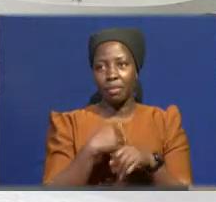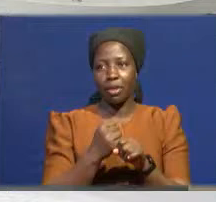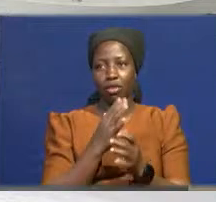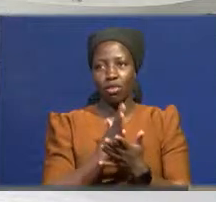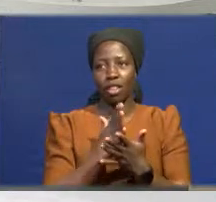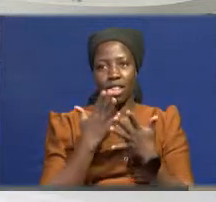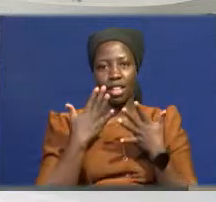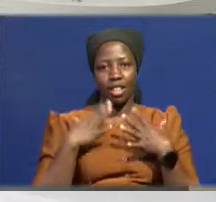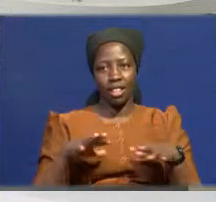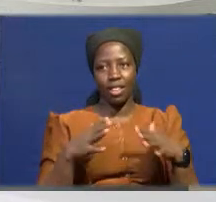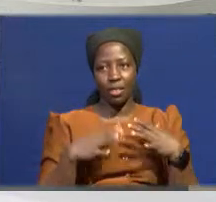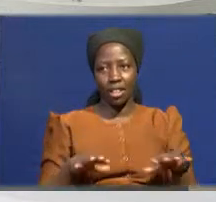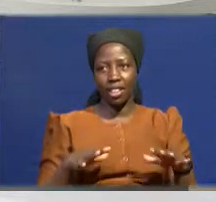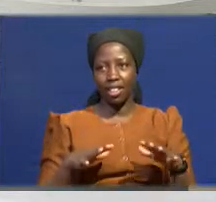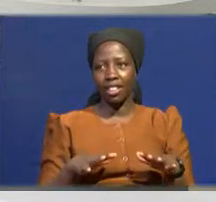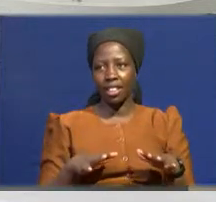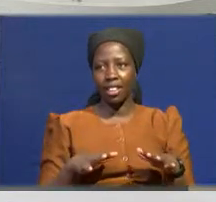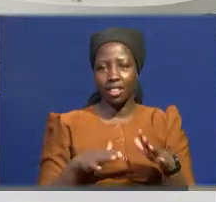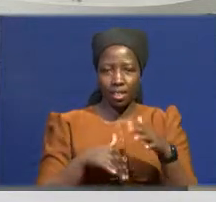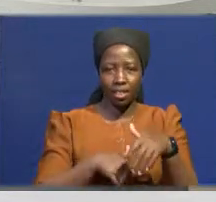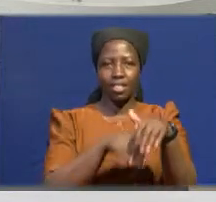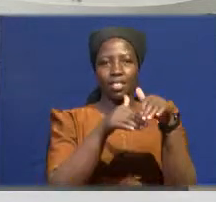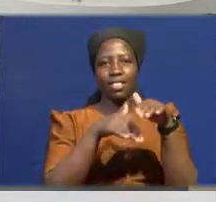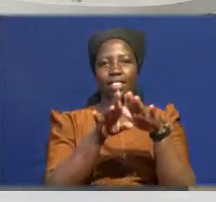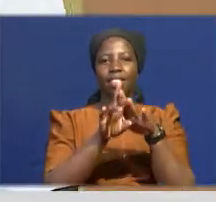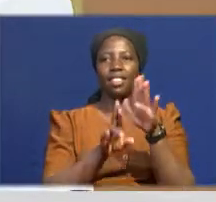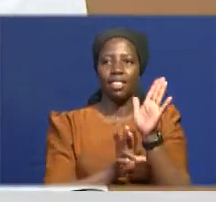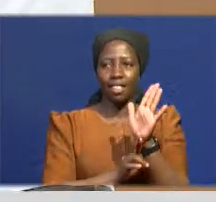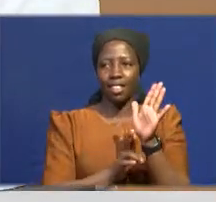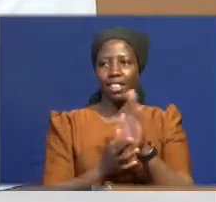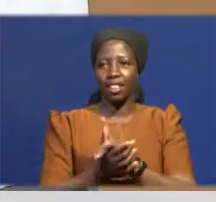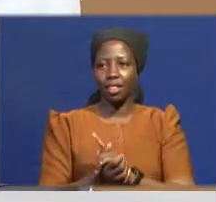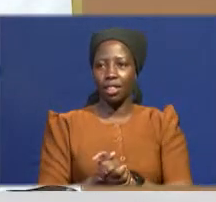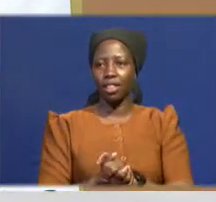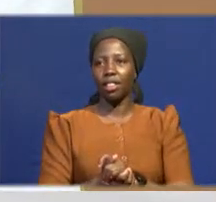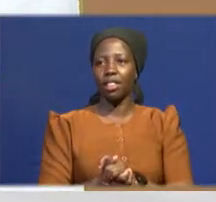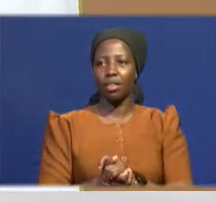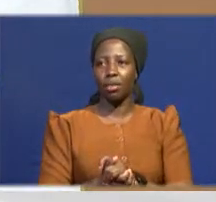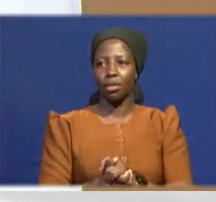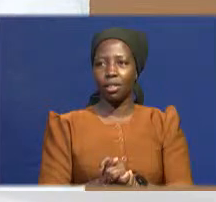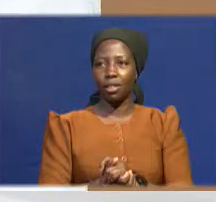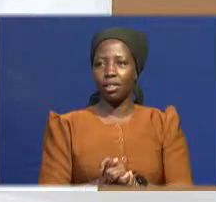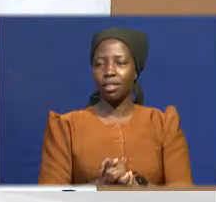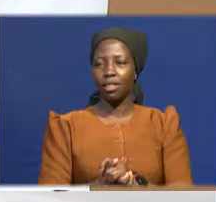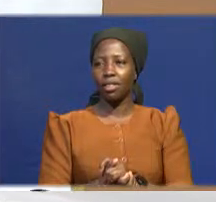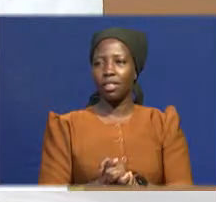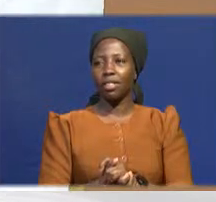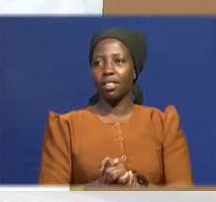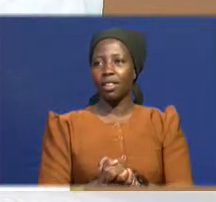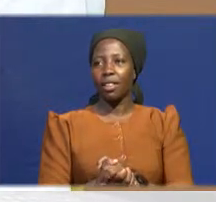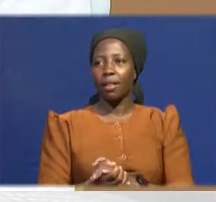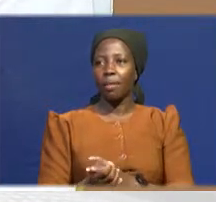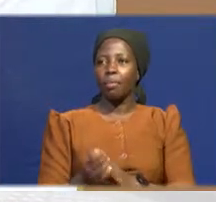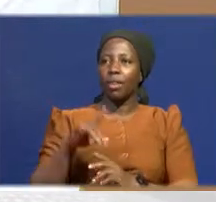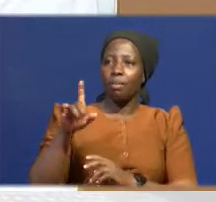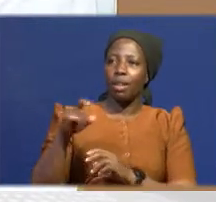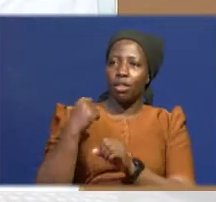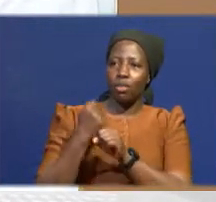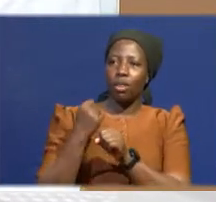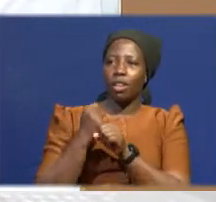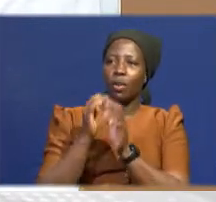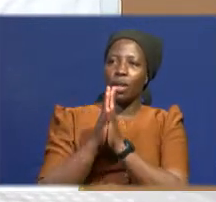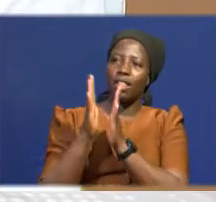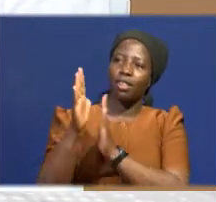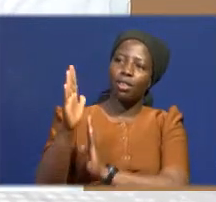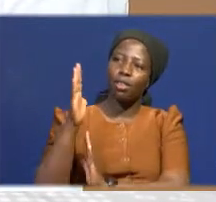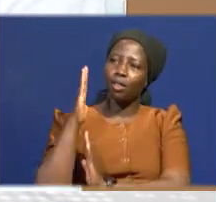that people adhere to the set timelines? Okay. What you say, well, some of the challenges that we have and we have to work with security is